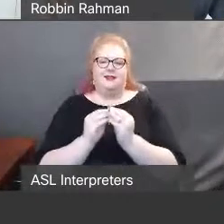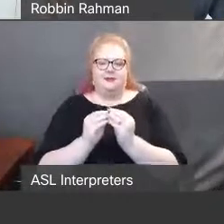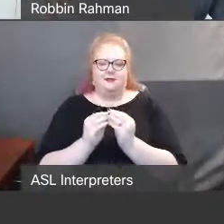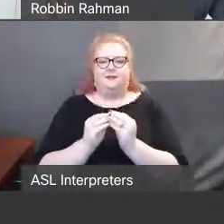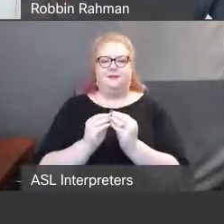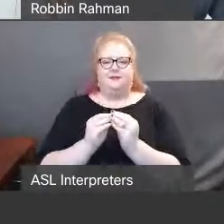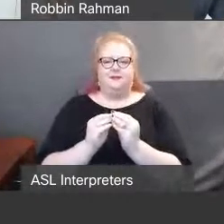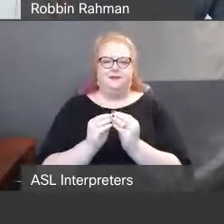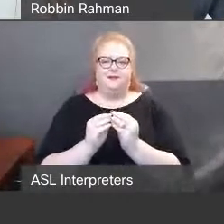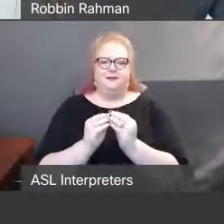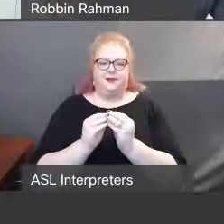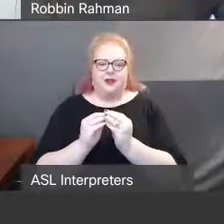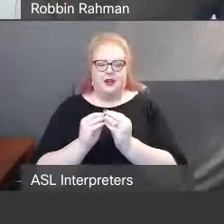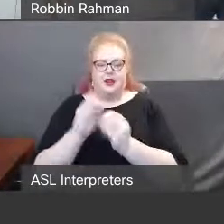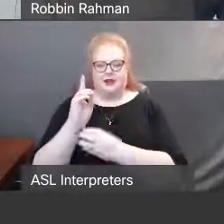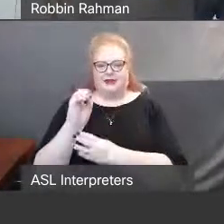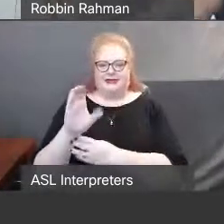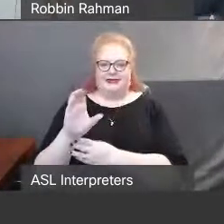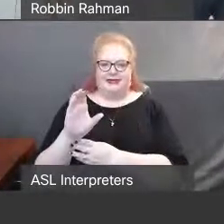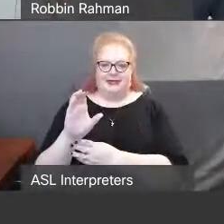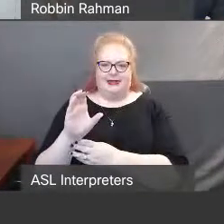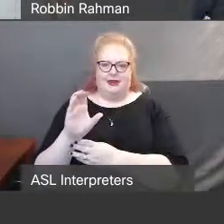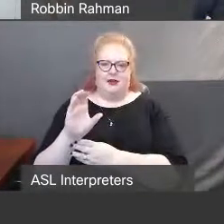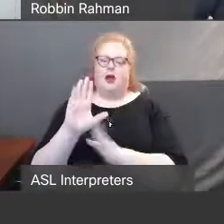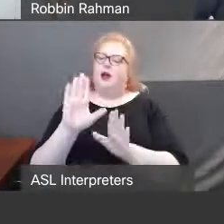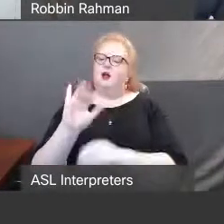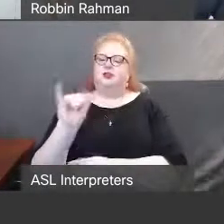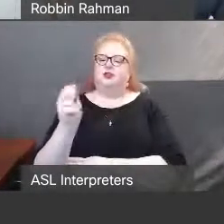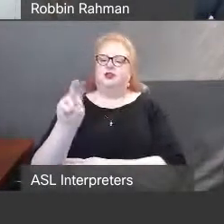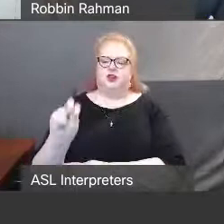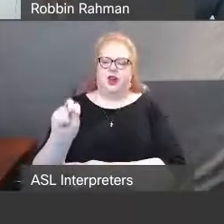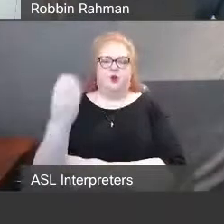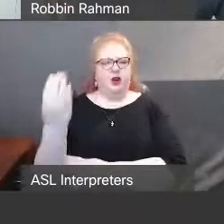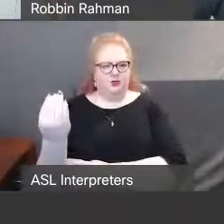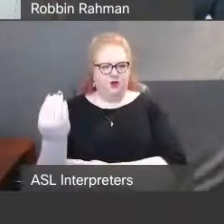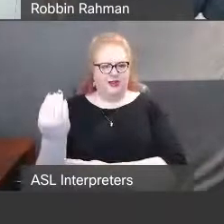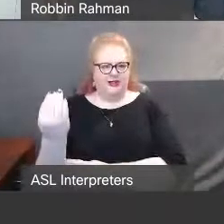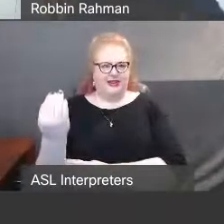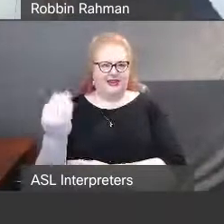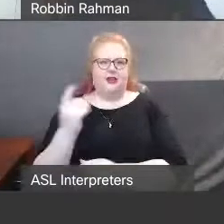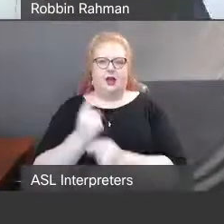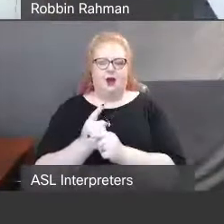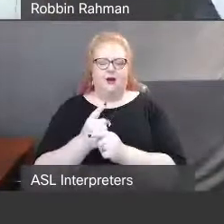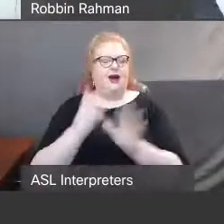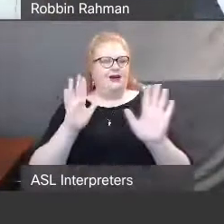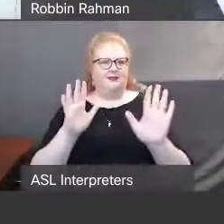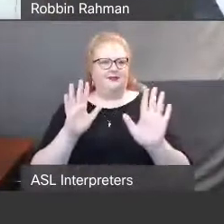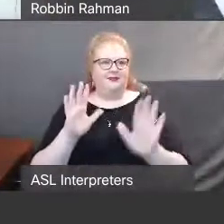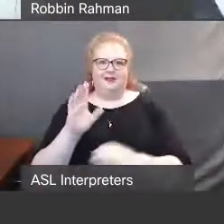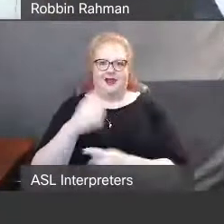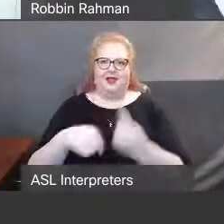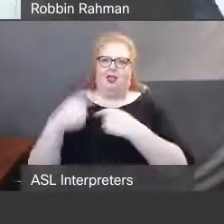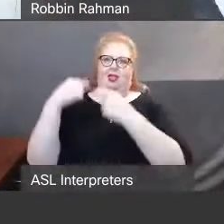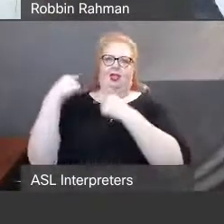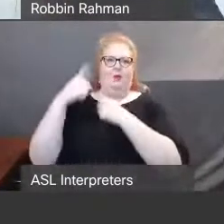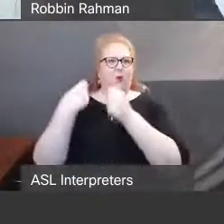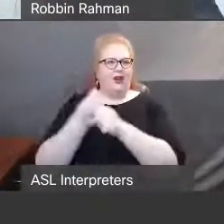meeting. Maybe January 14th. Oh, I'm trying to go back a year ago, January 4th.